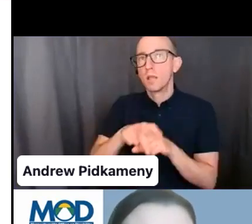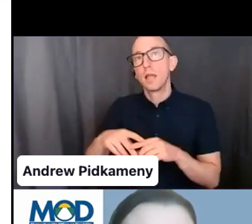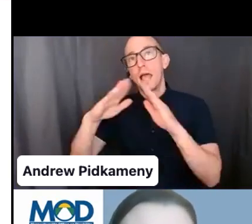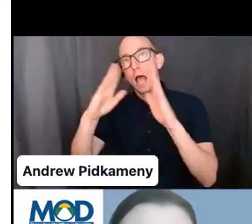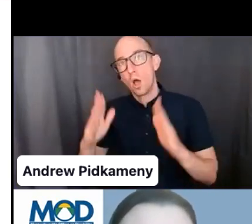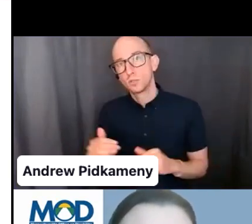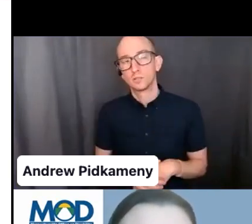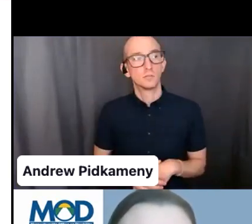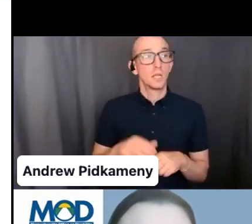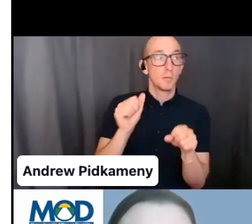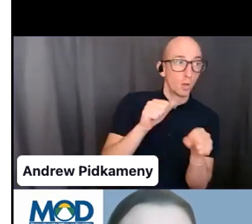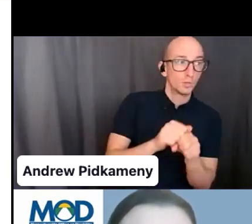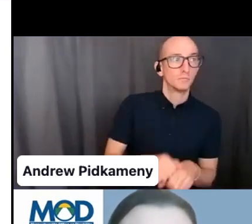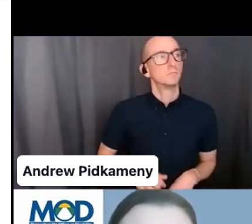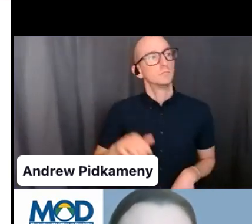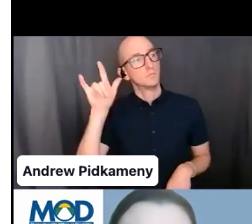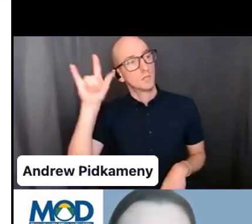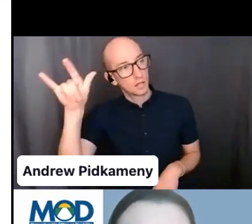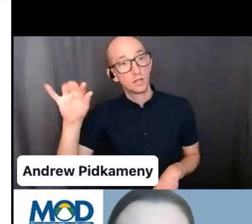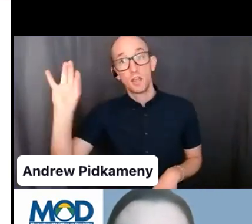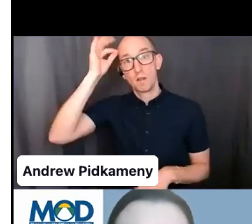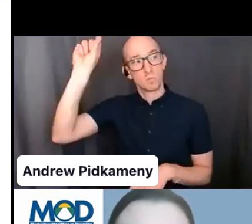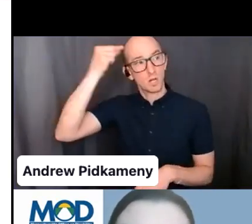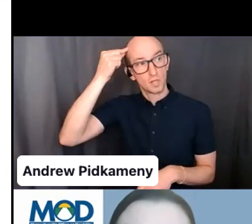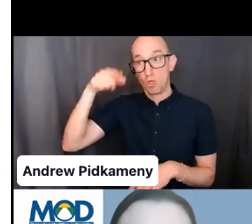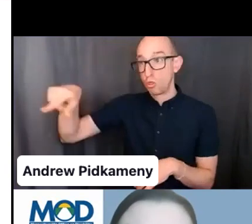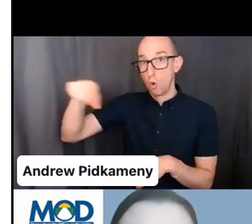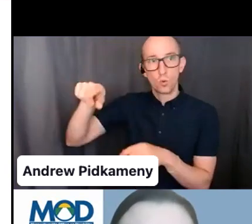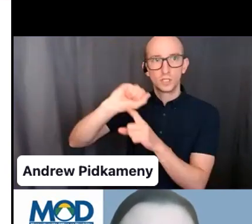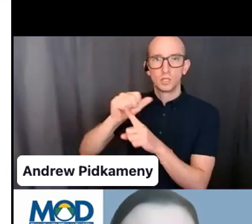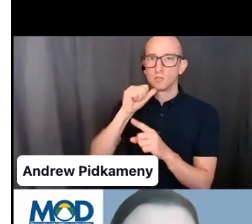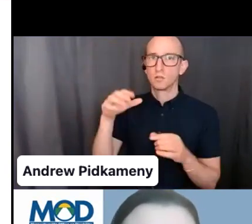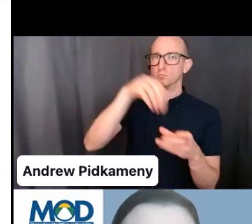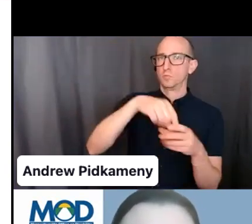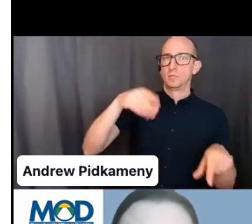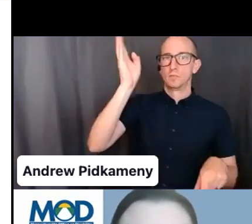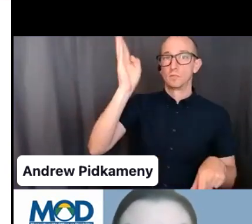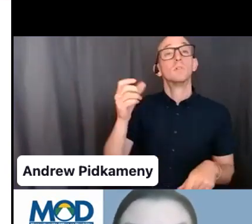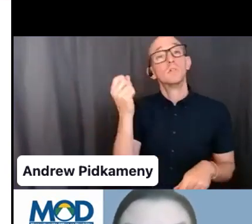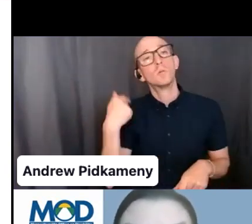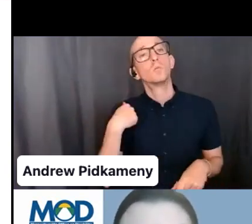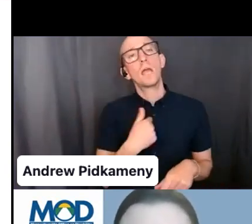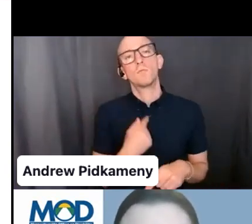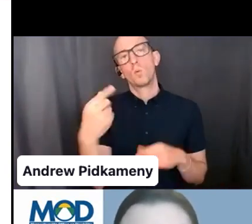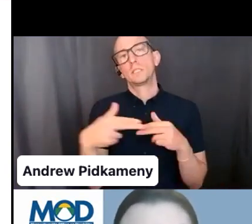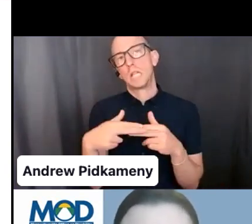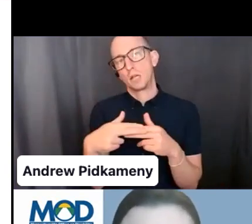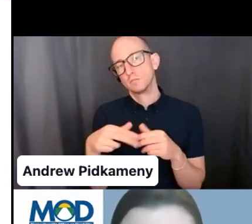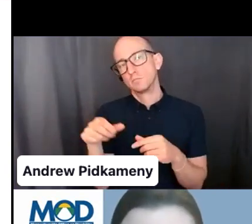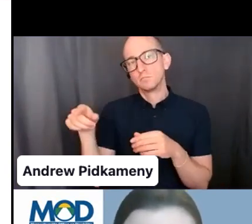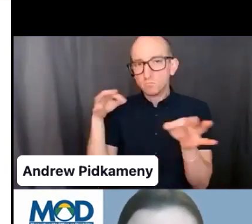federal government situations, but we have included a reference slide if you want to look up the laws that apply in those